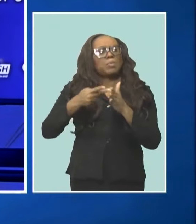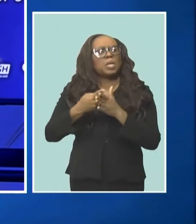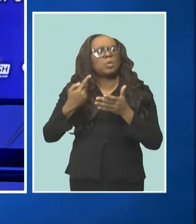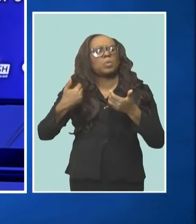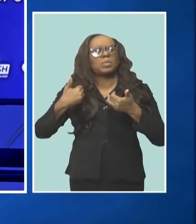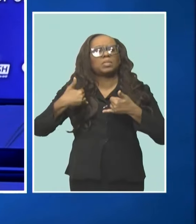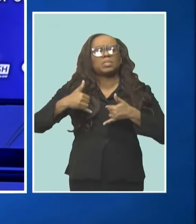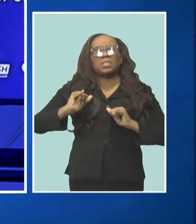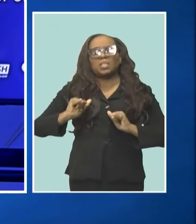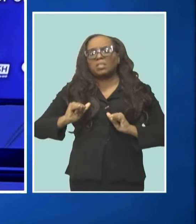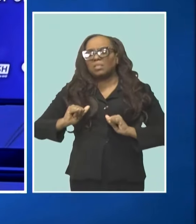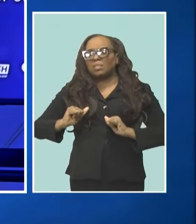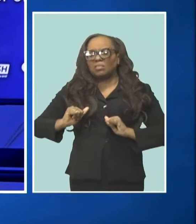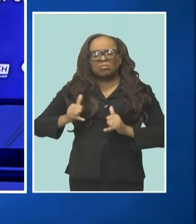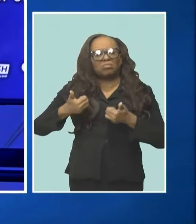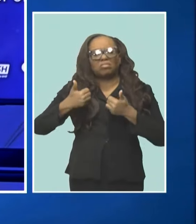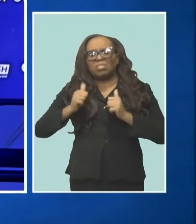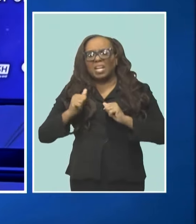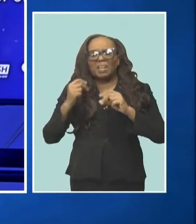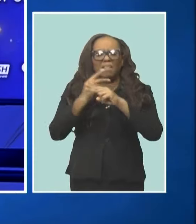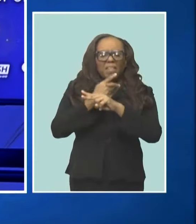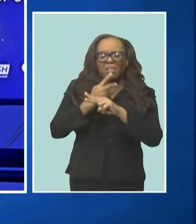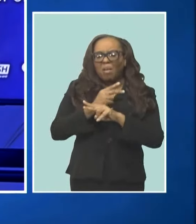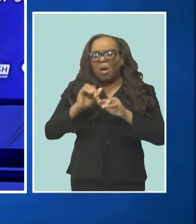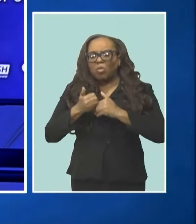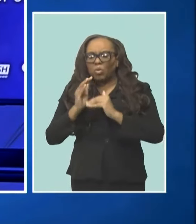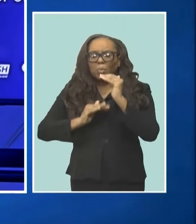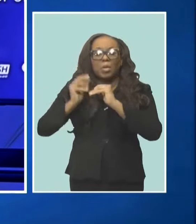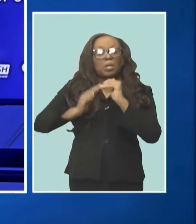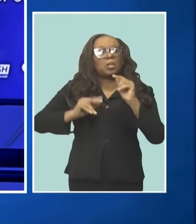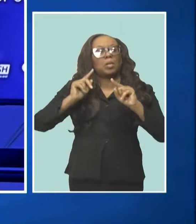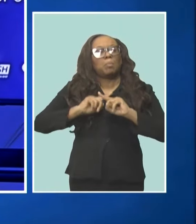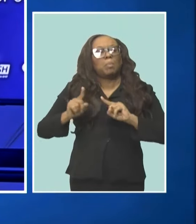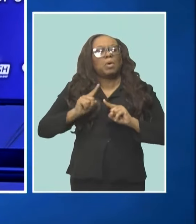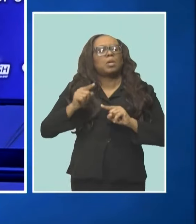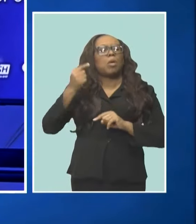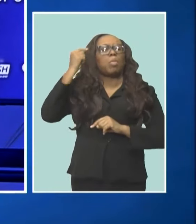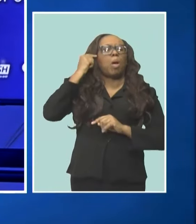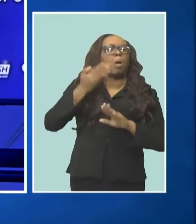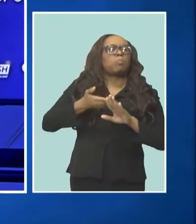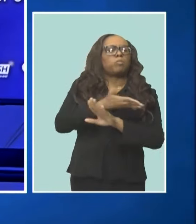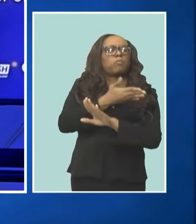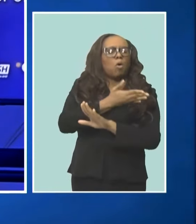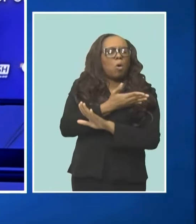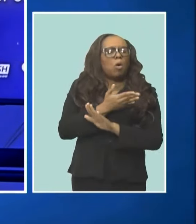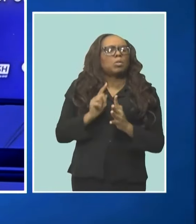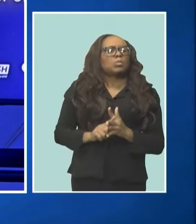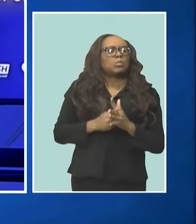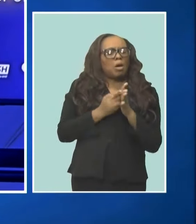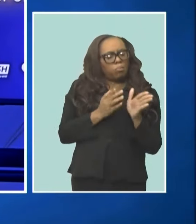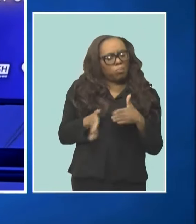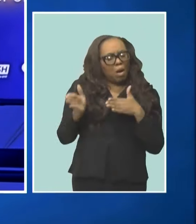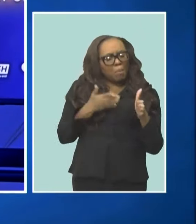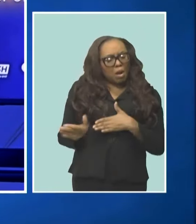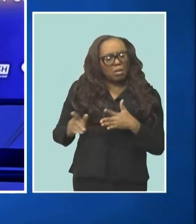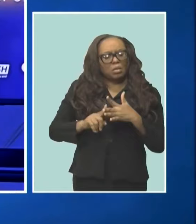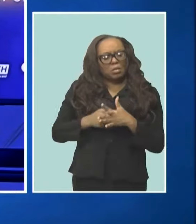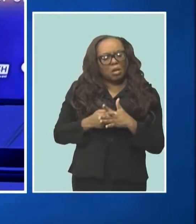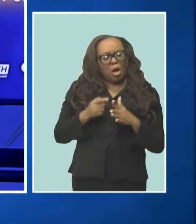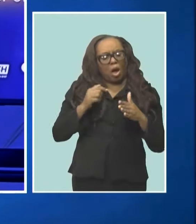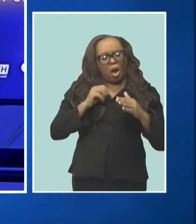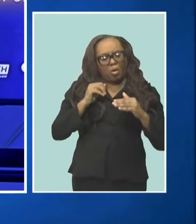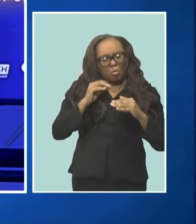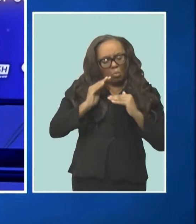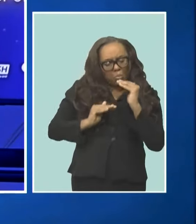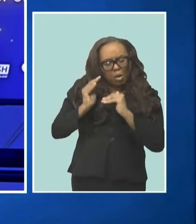And mercifully, we gave you the confidence so to do, such that as we have come out of this COVID in the last year,